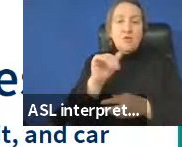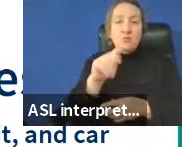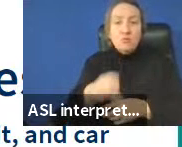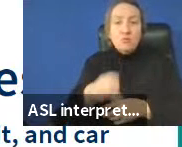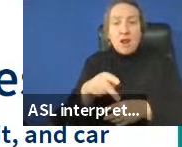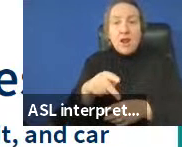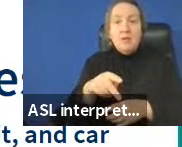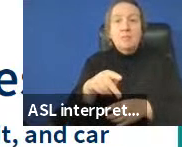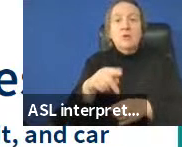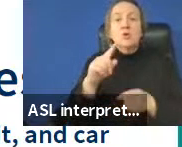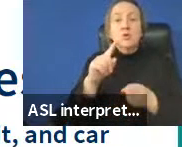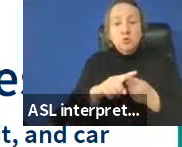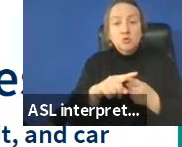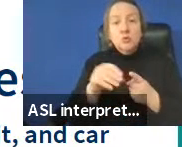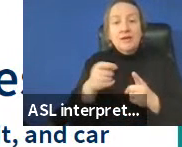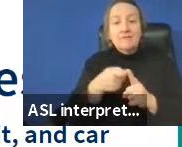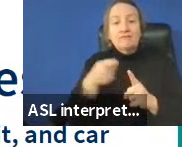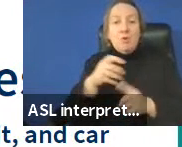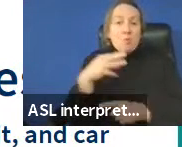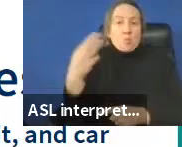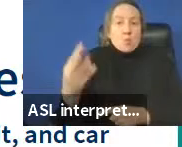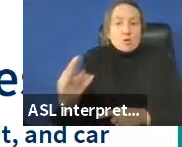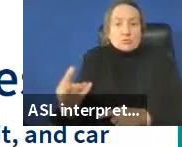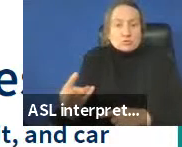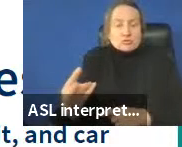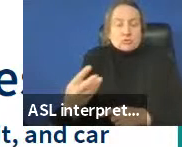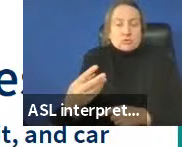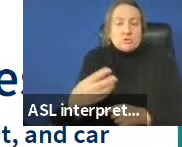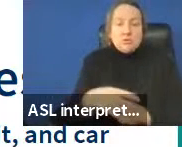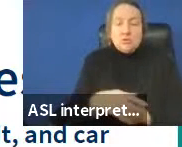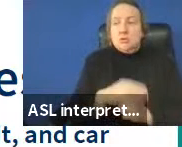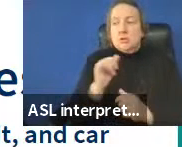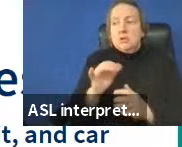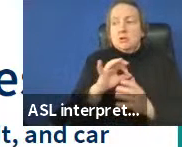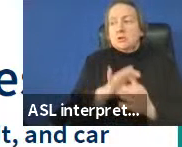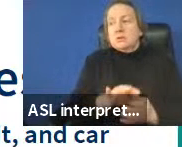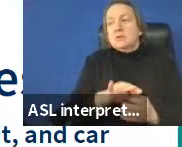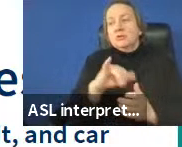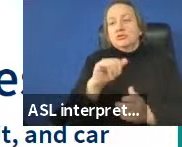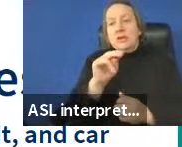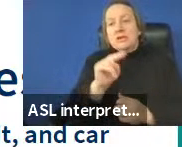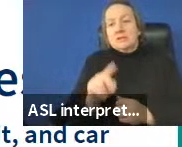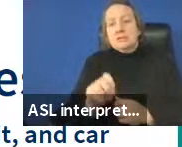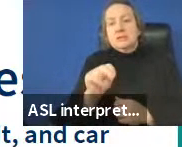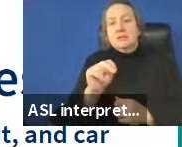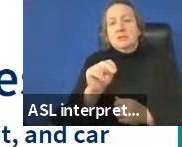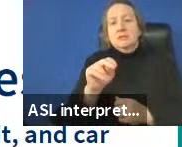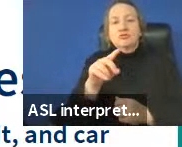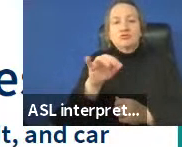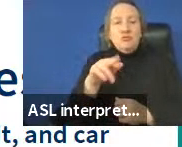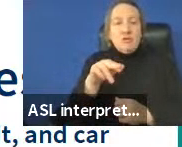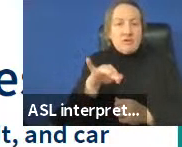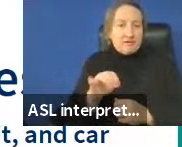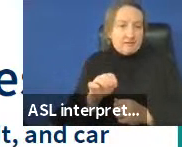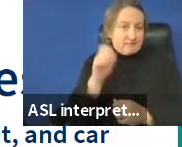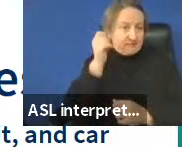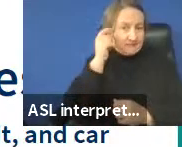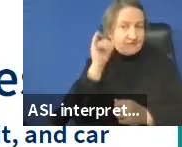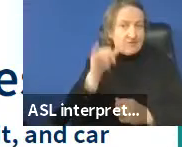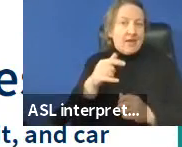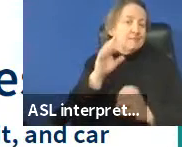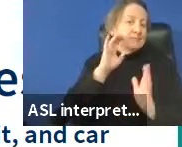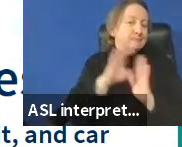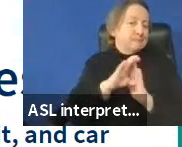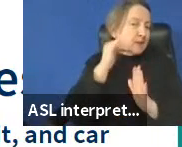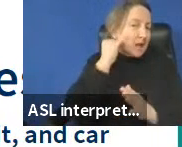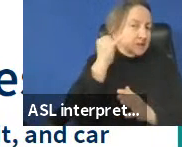from Washington. In that graphic, they're connecting to Jansen Drive. But again, this is a representation. We have